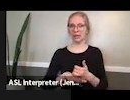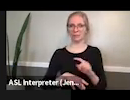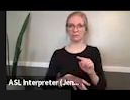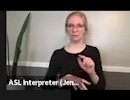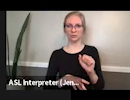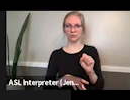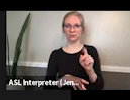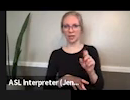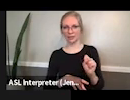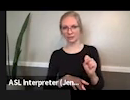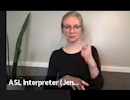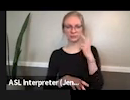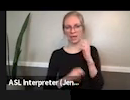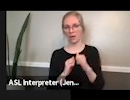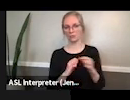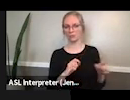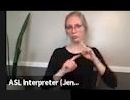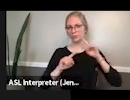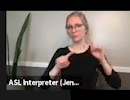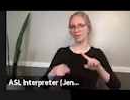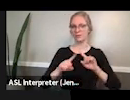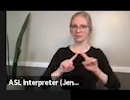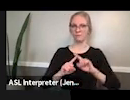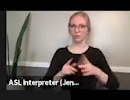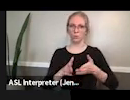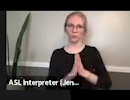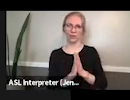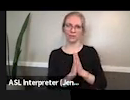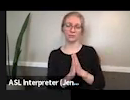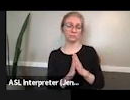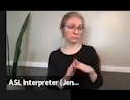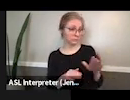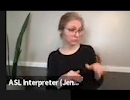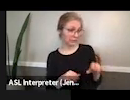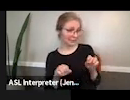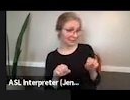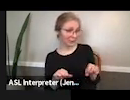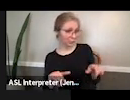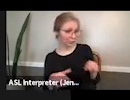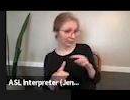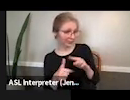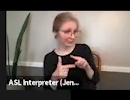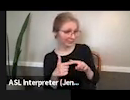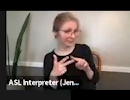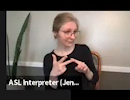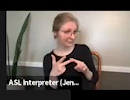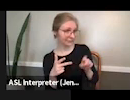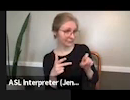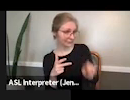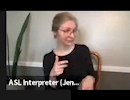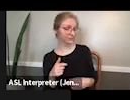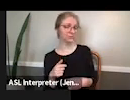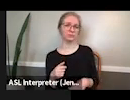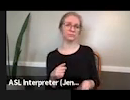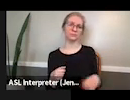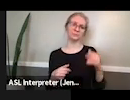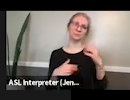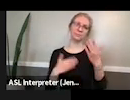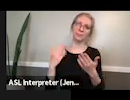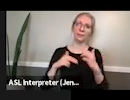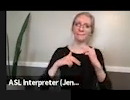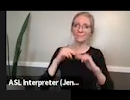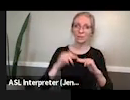they respond to different requests for, can you do this? Can you do that? If it's building,